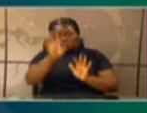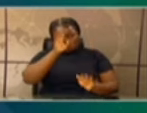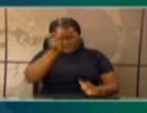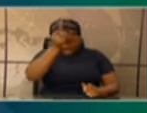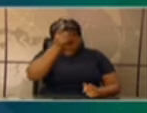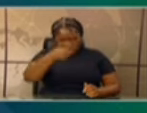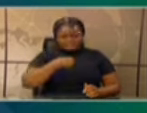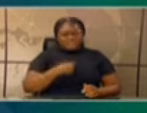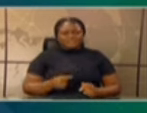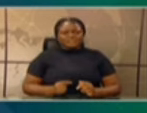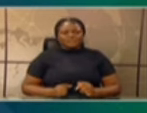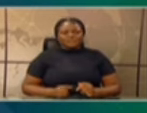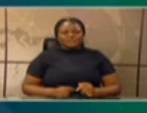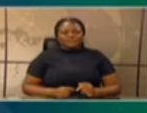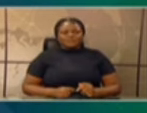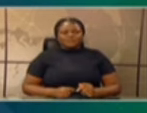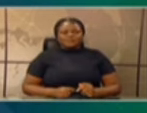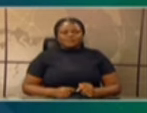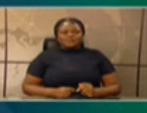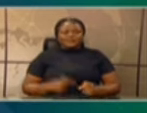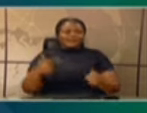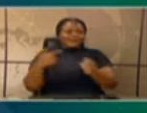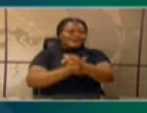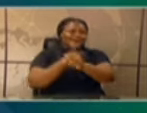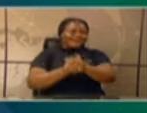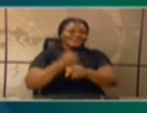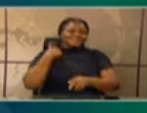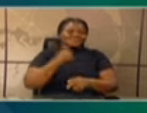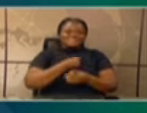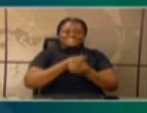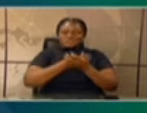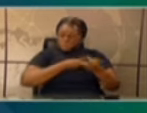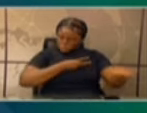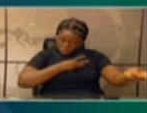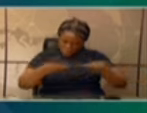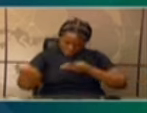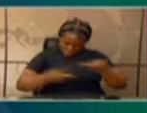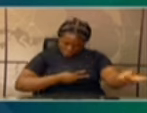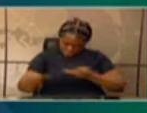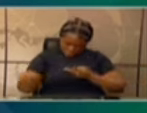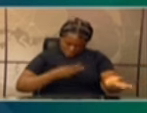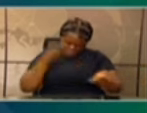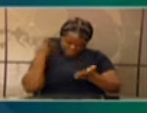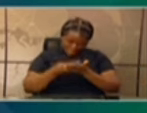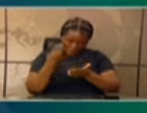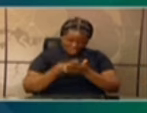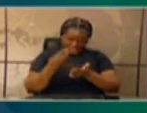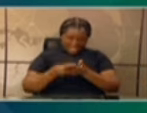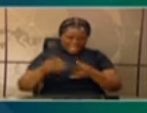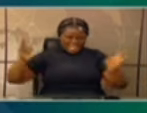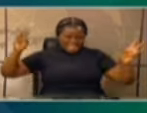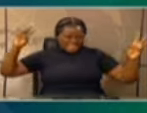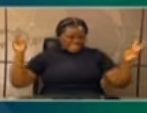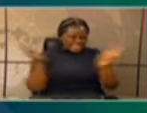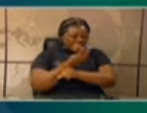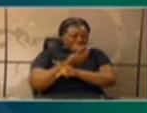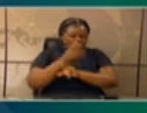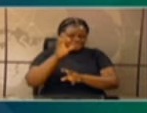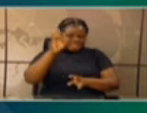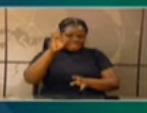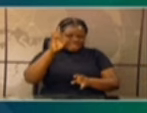But when you say Ghana, Sika, the boy, you're quite who buy times 7 of the amount of money, or the other